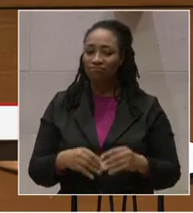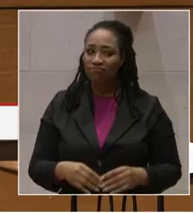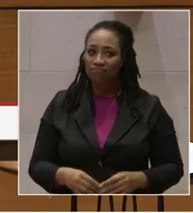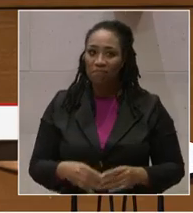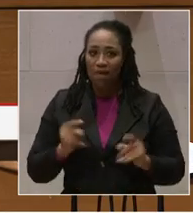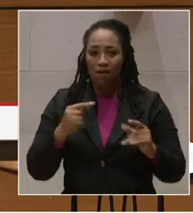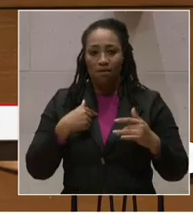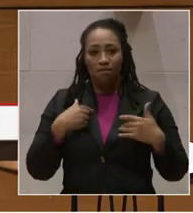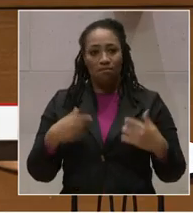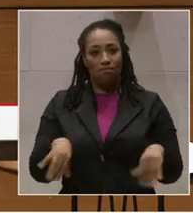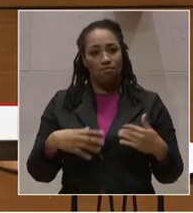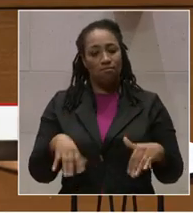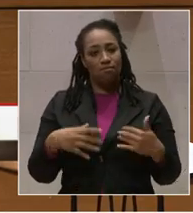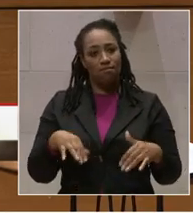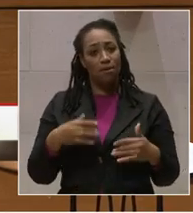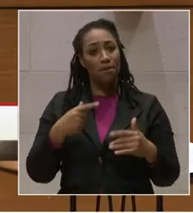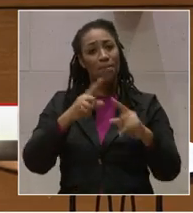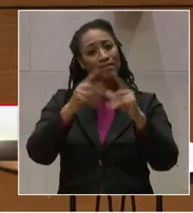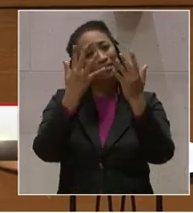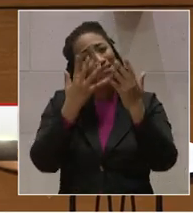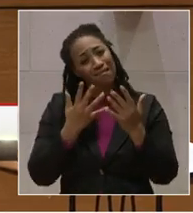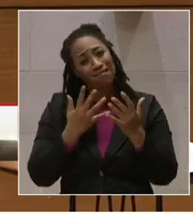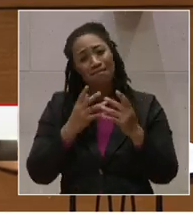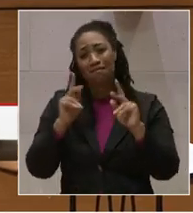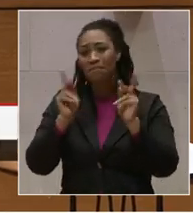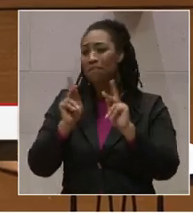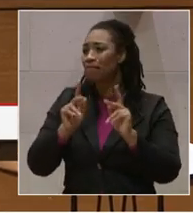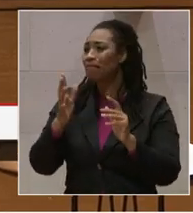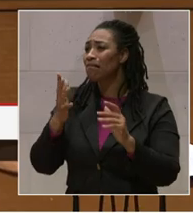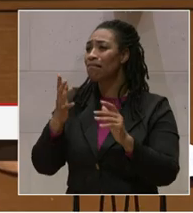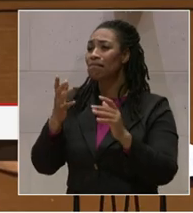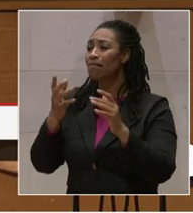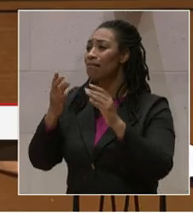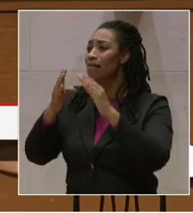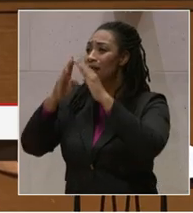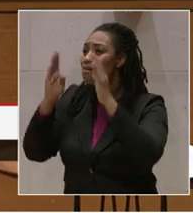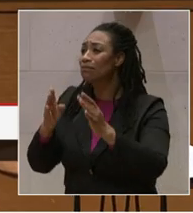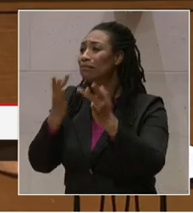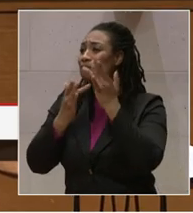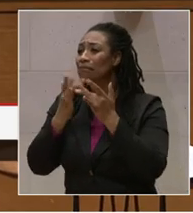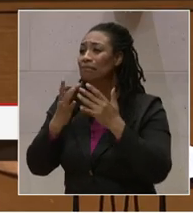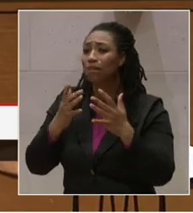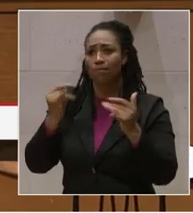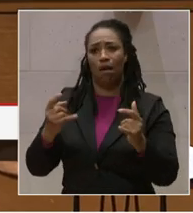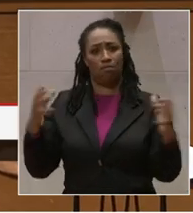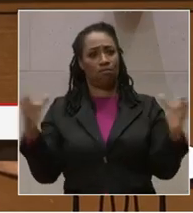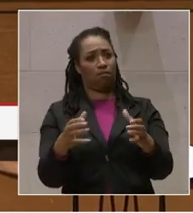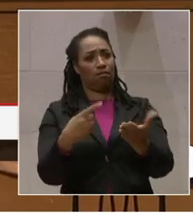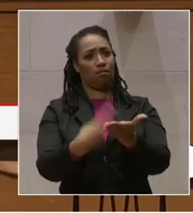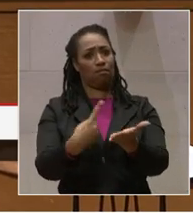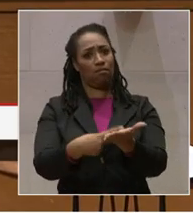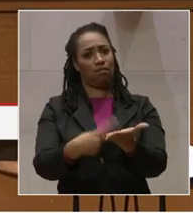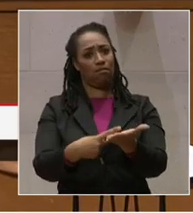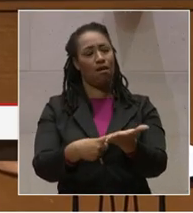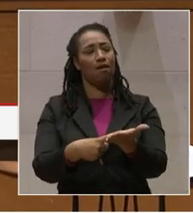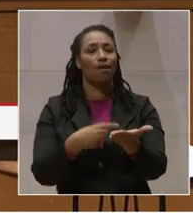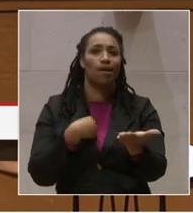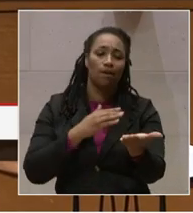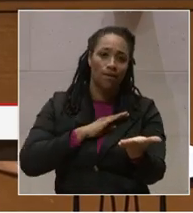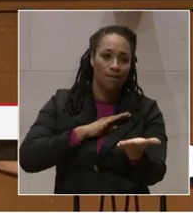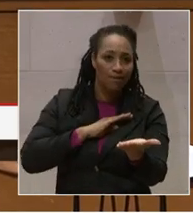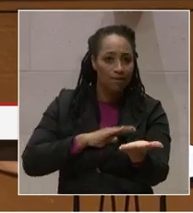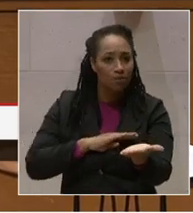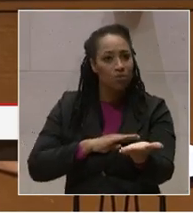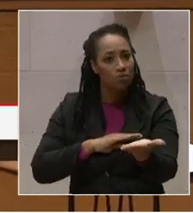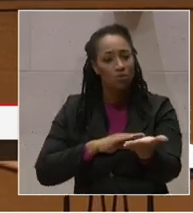But we are here. And so the question for all of us is, how do we galvanize and have bipartisan approaches to the solutions that we